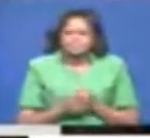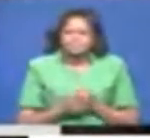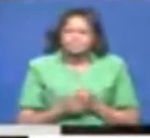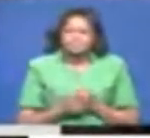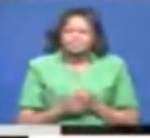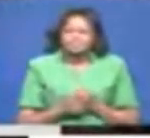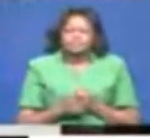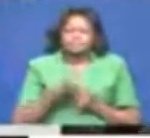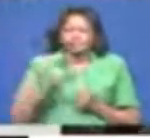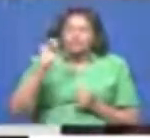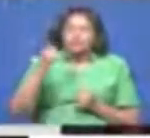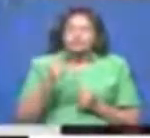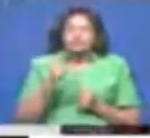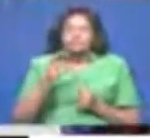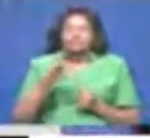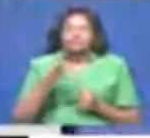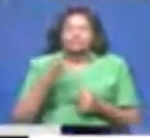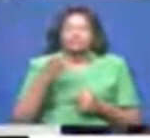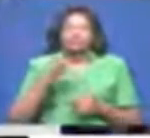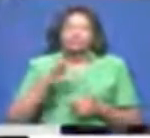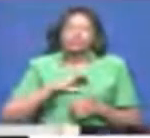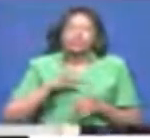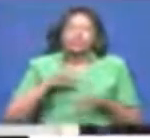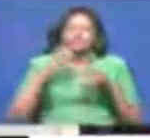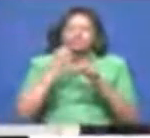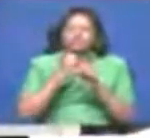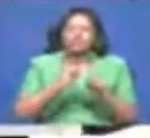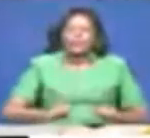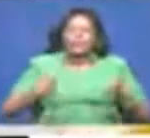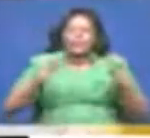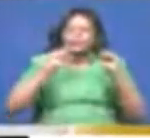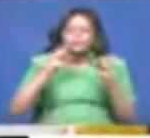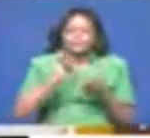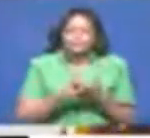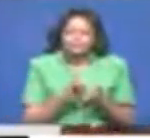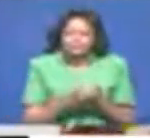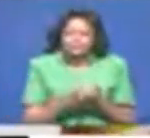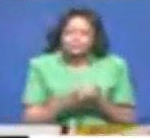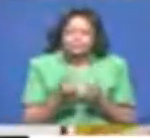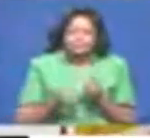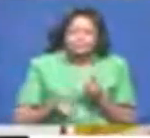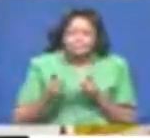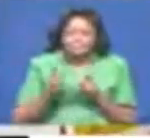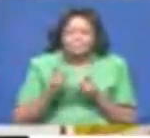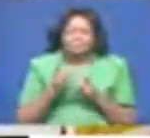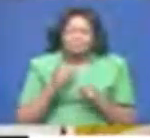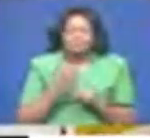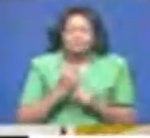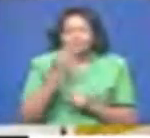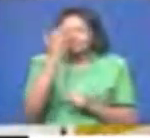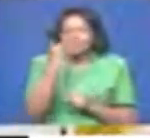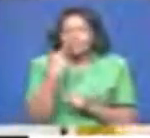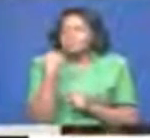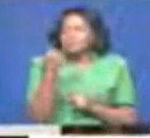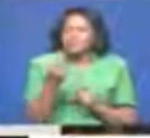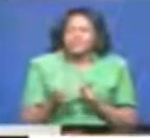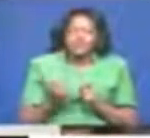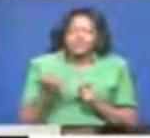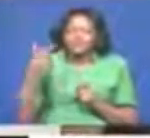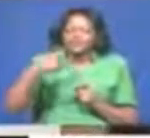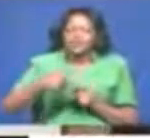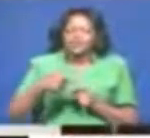Mount Kenya Matatu Owners Association Chairman Micah Kariuki said the increase was necessitated by the latest increase in fuel